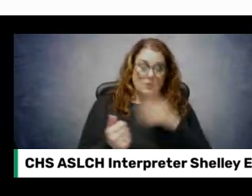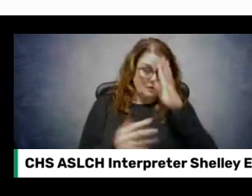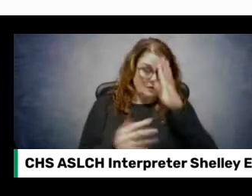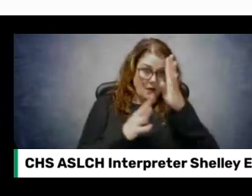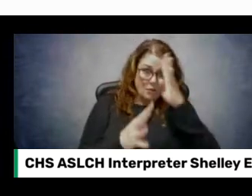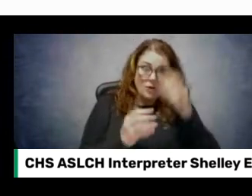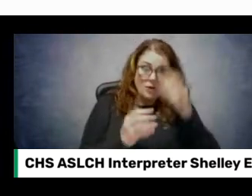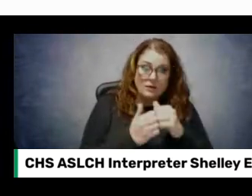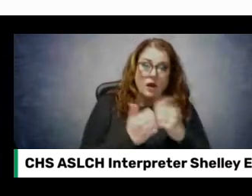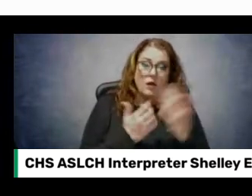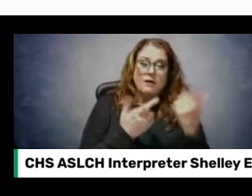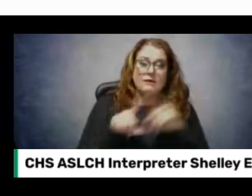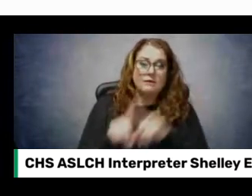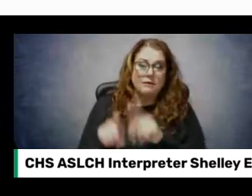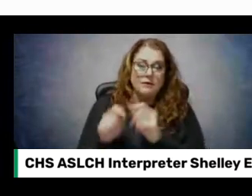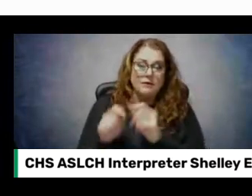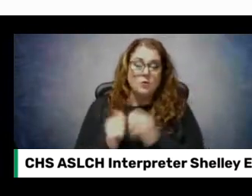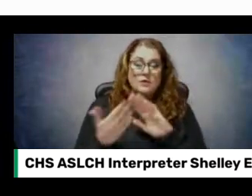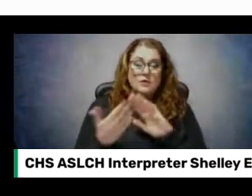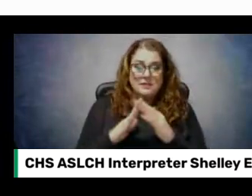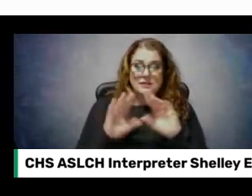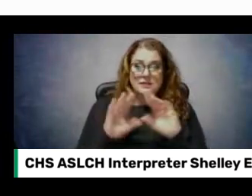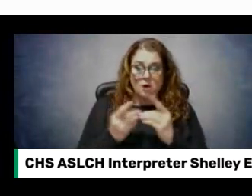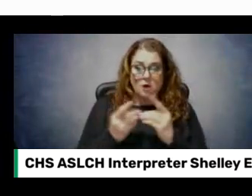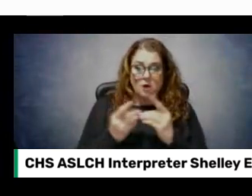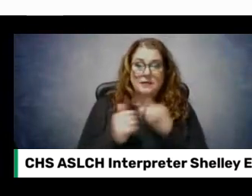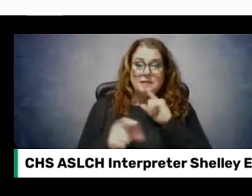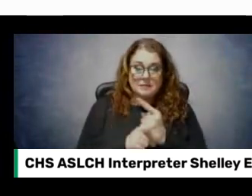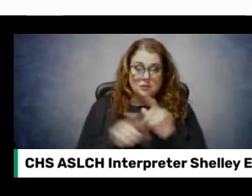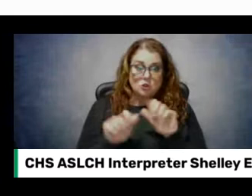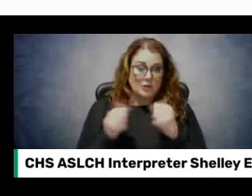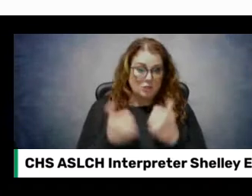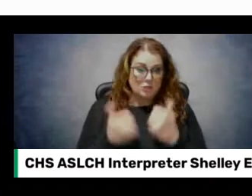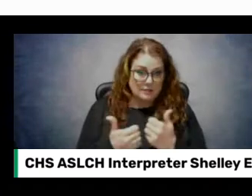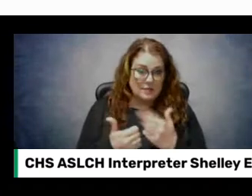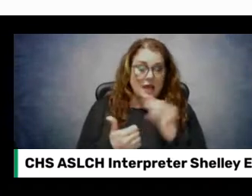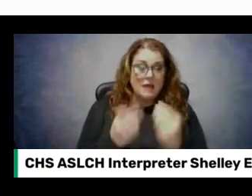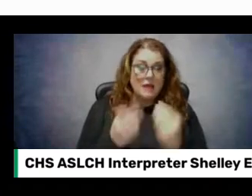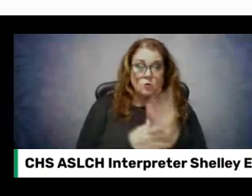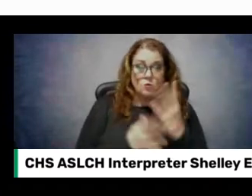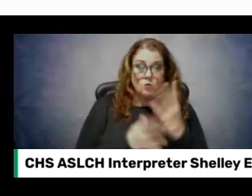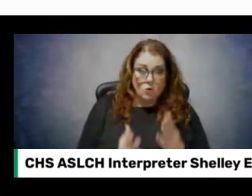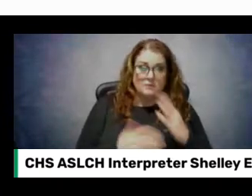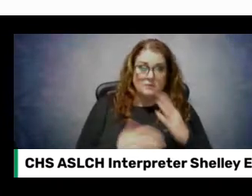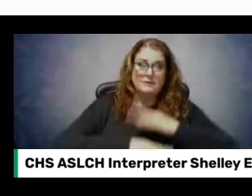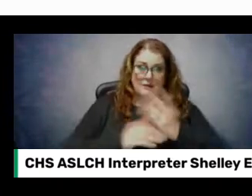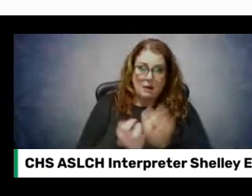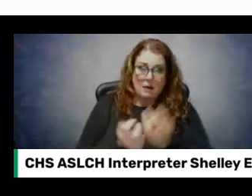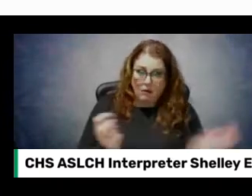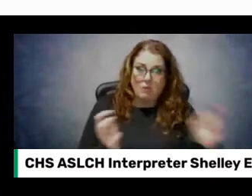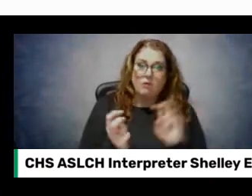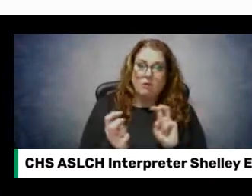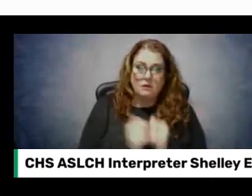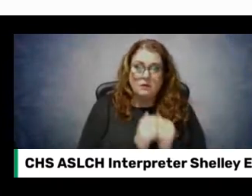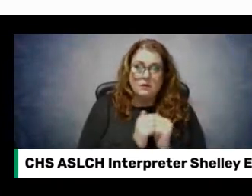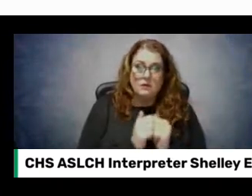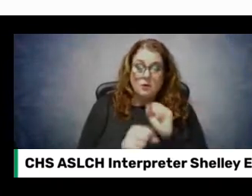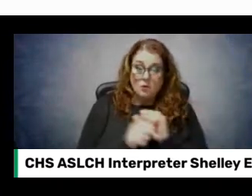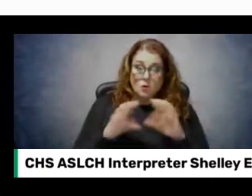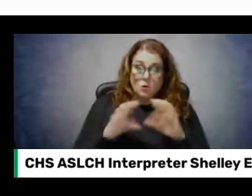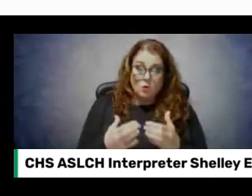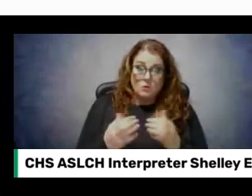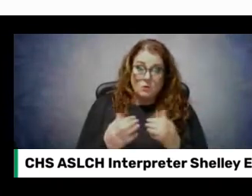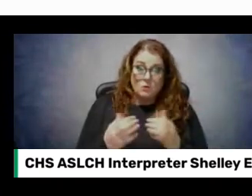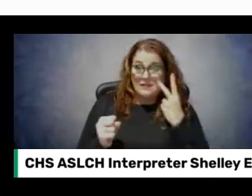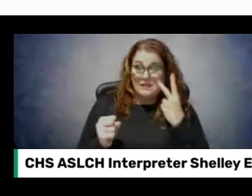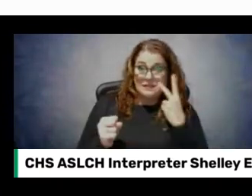in collaboration with city departments and sister agencies and the growers at the table. And most of this work group, and you will be able to see